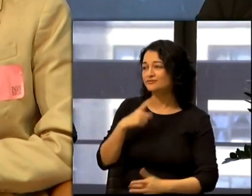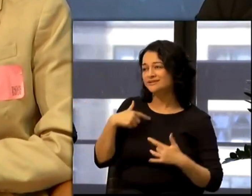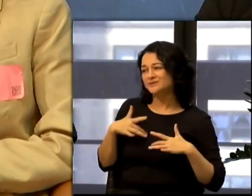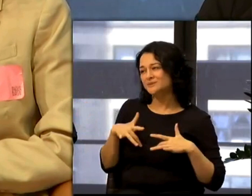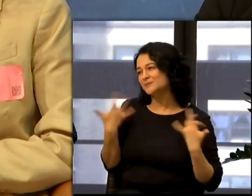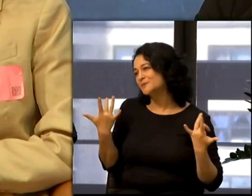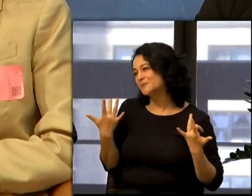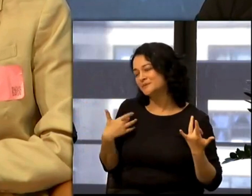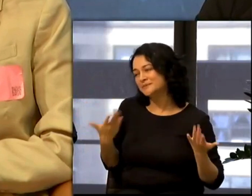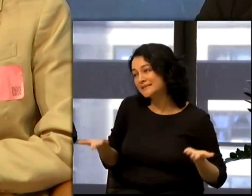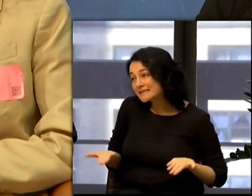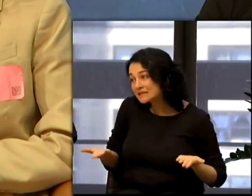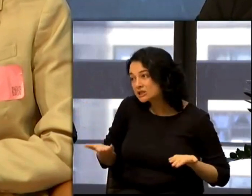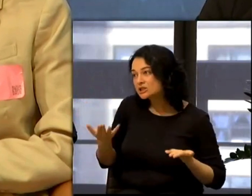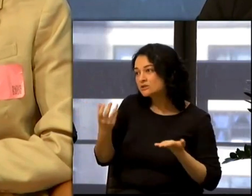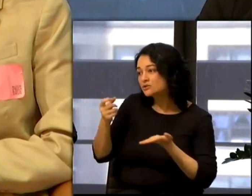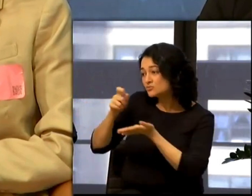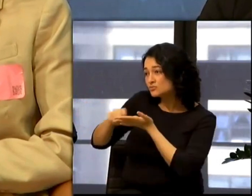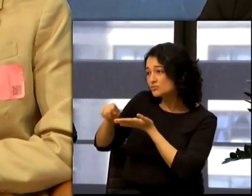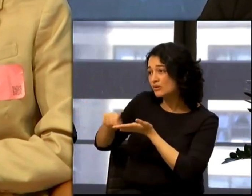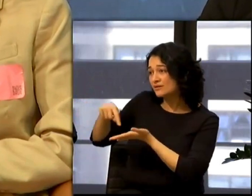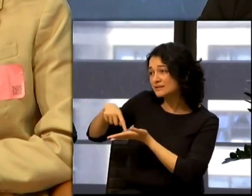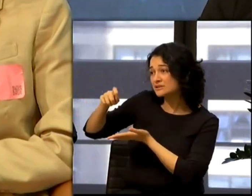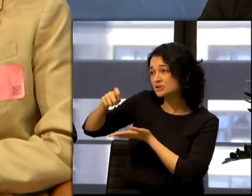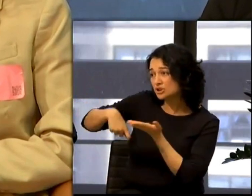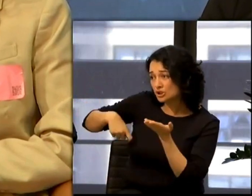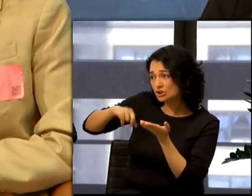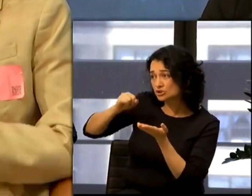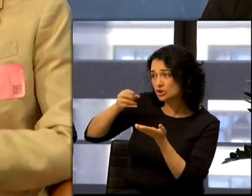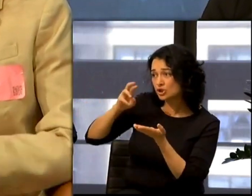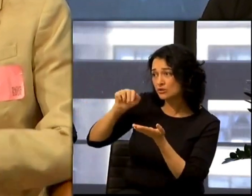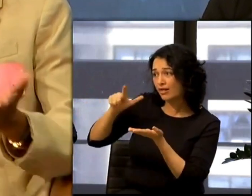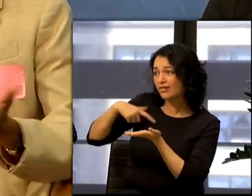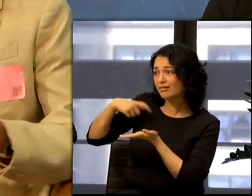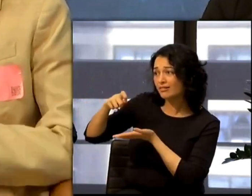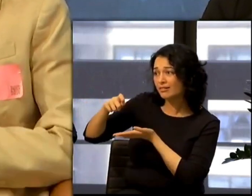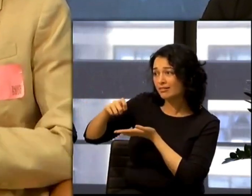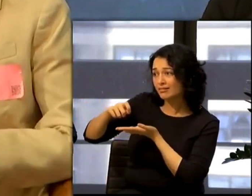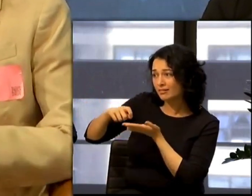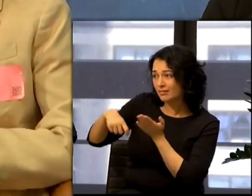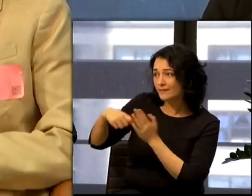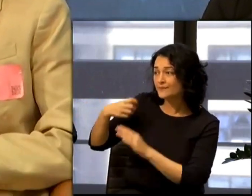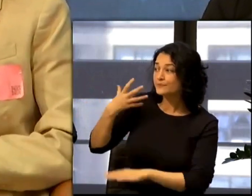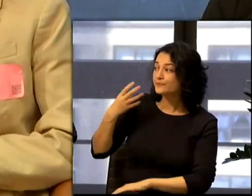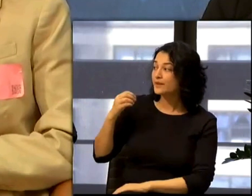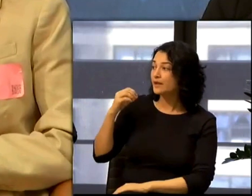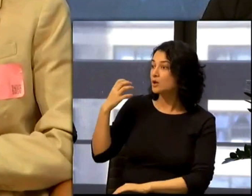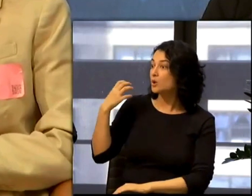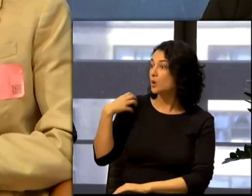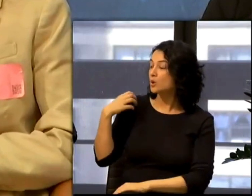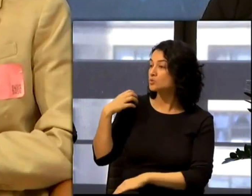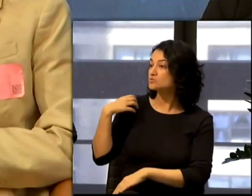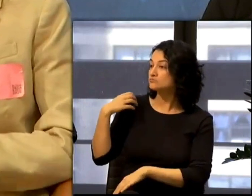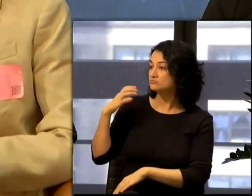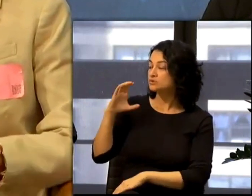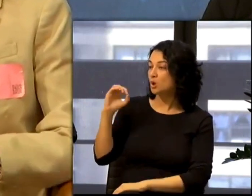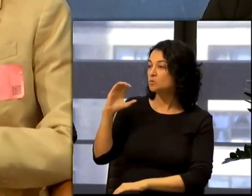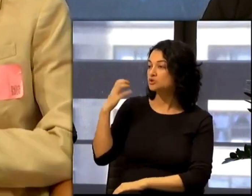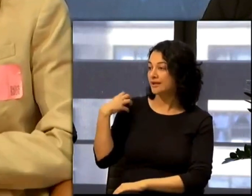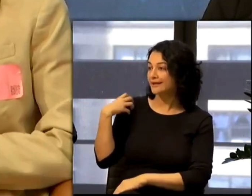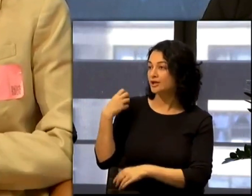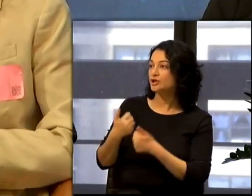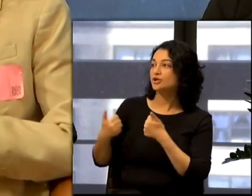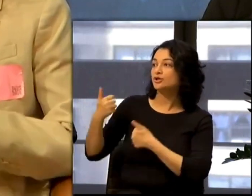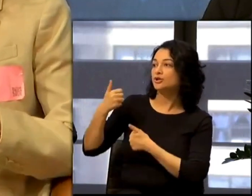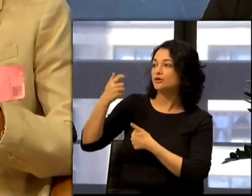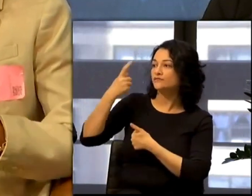with Disabilities, and that coalition is very disability focused, as hence with the name, and across all populations.